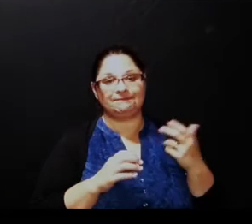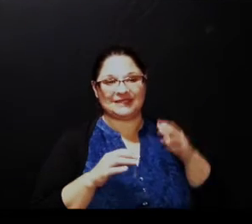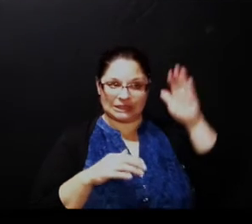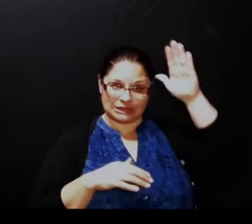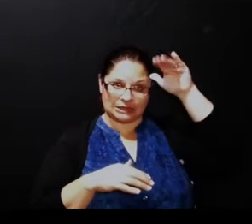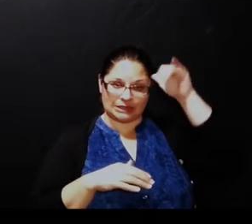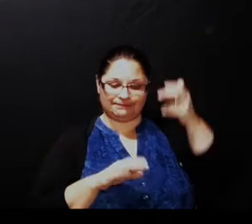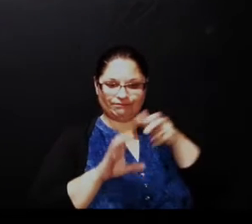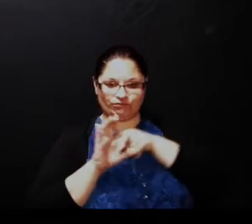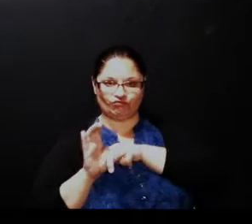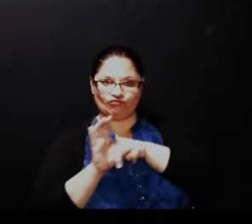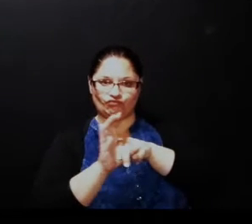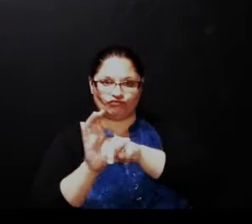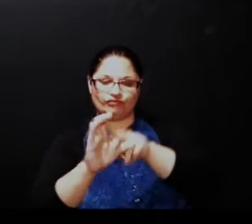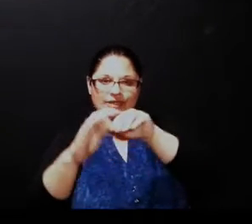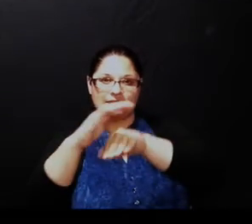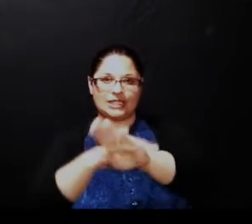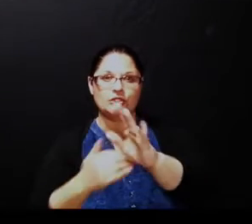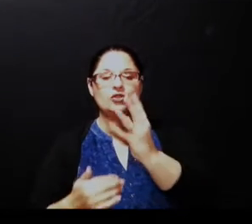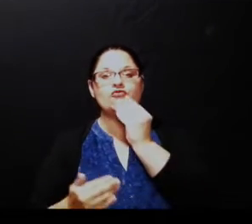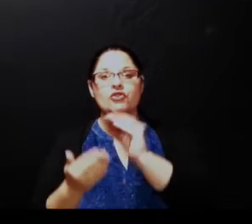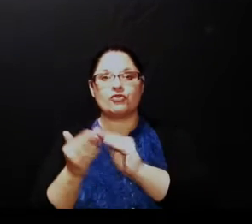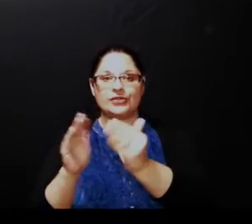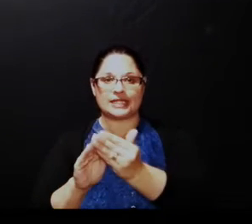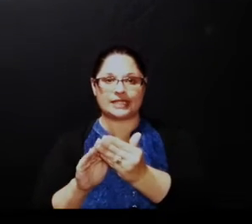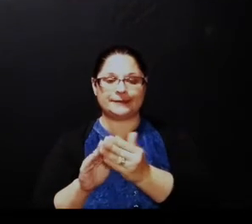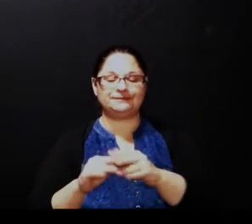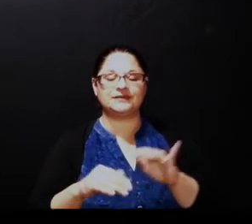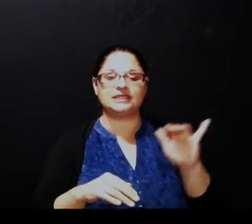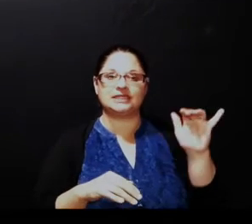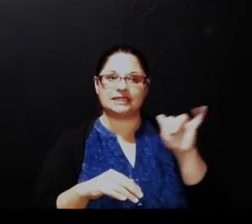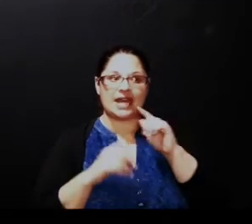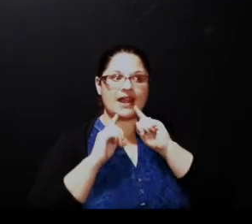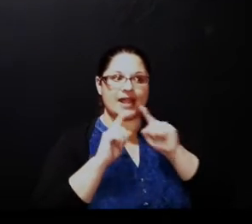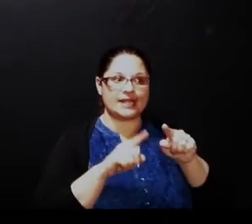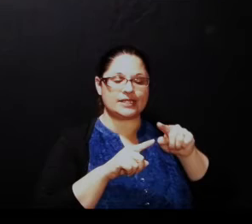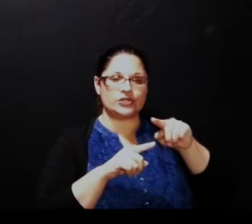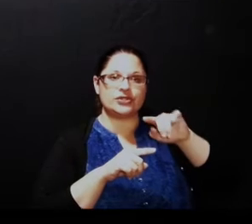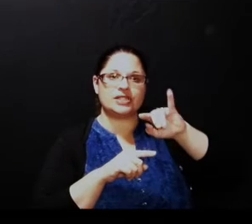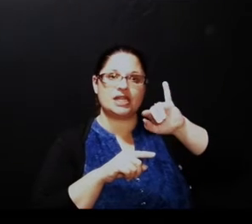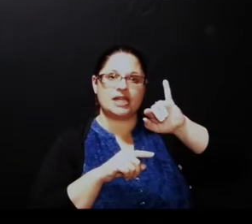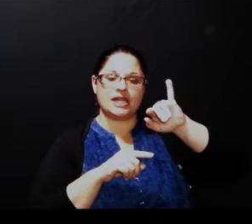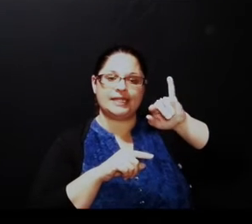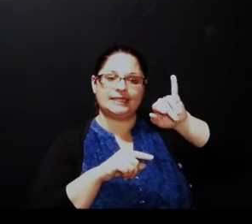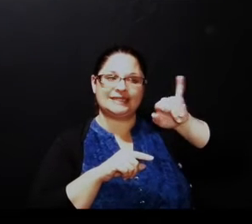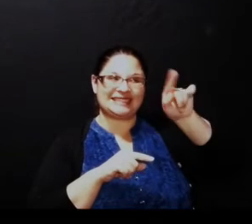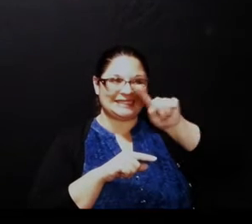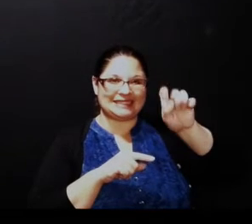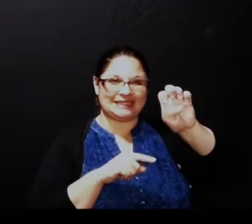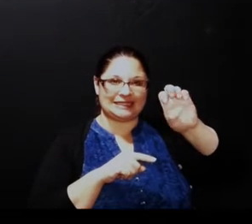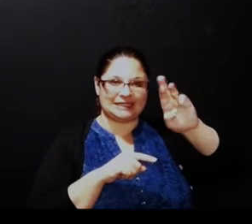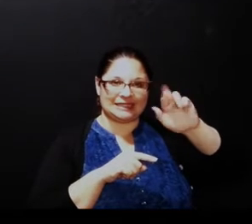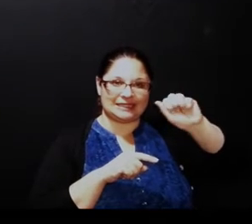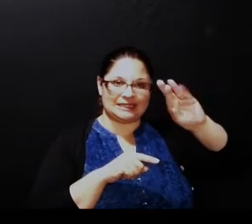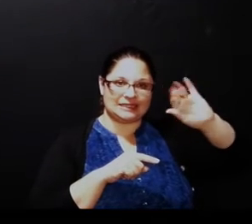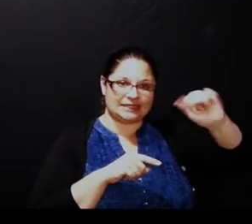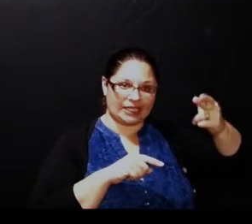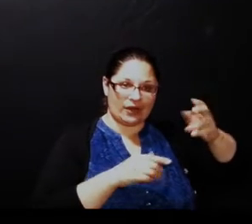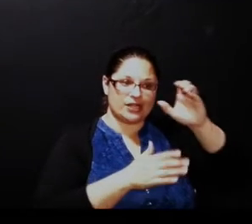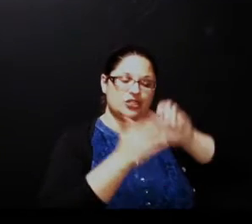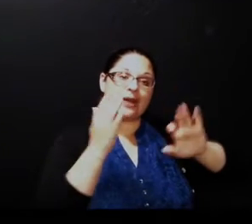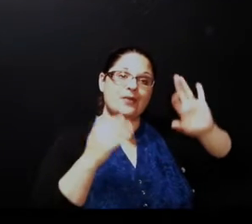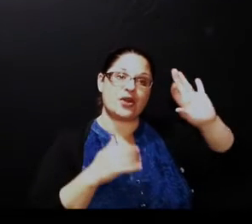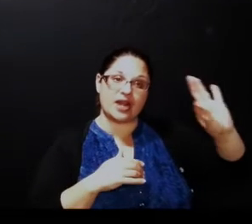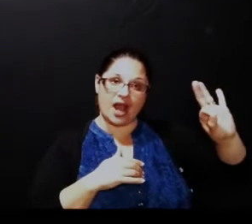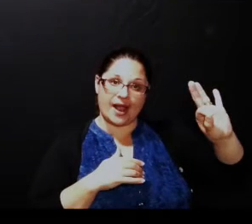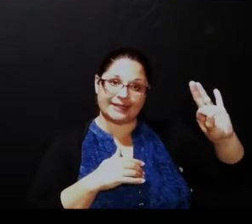donkey, fulfilling the prophecy of Zechariah chapter 9, verse 9. And we're going to be covering quite a bit of Scripture today. When